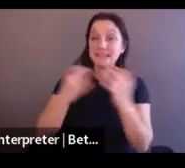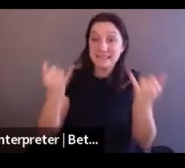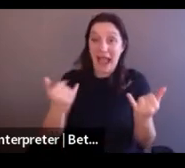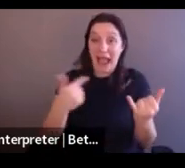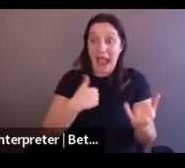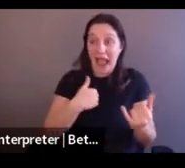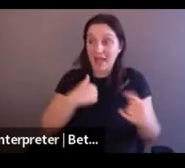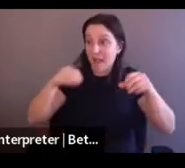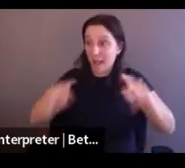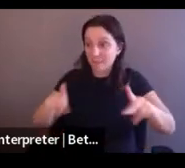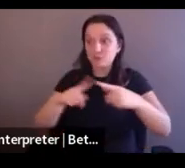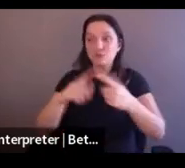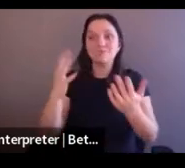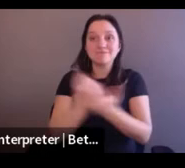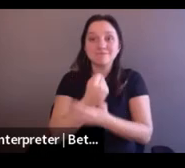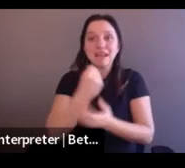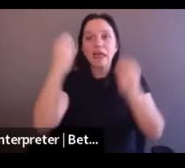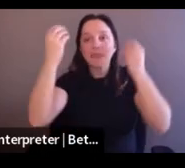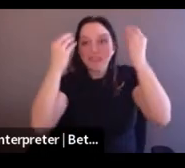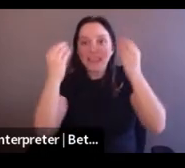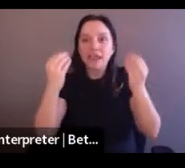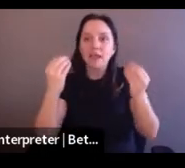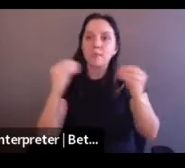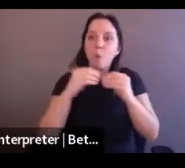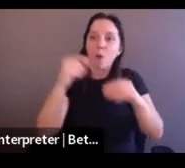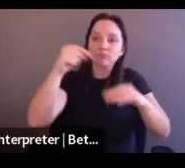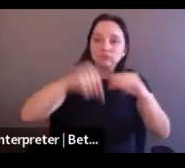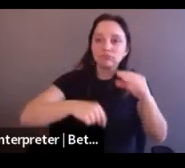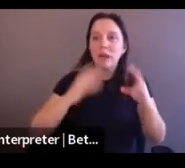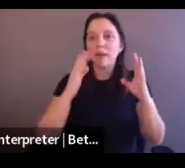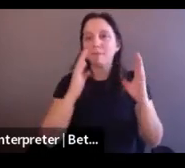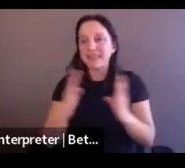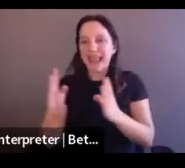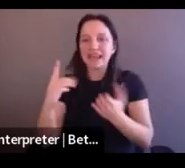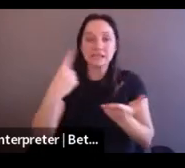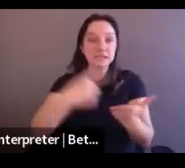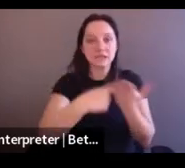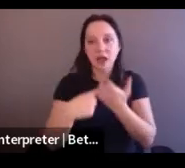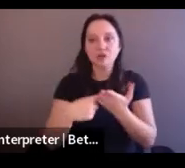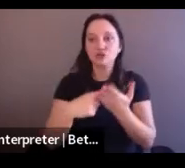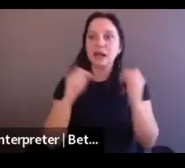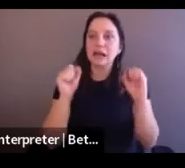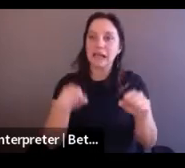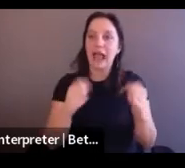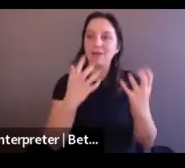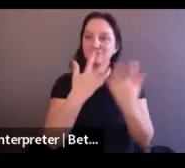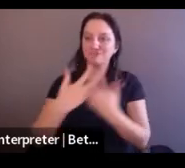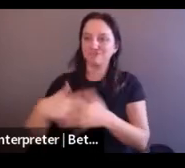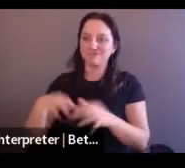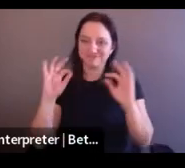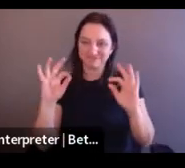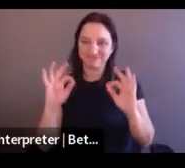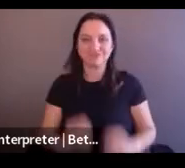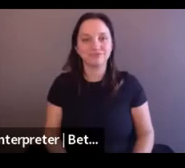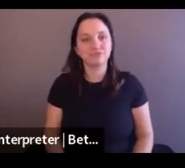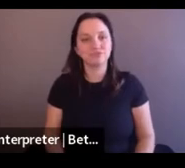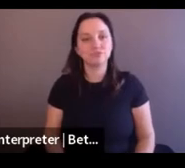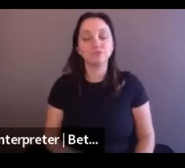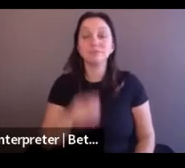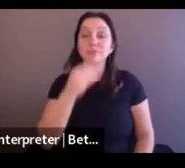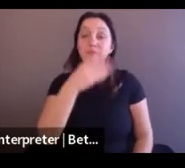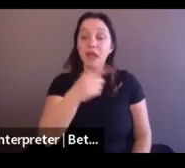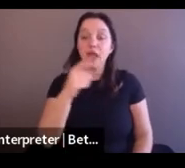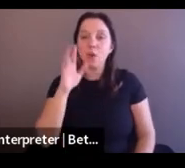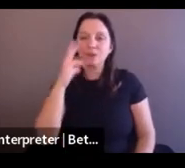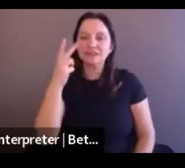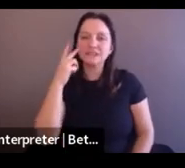what does that look like? And we're actually going to spend, I have a slide, you know, as we keep moving here, specifically on best practices for virtual